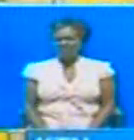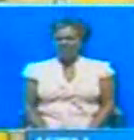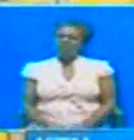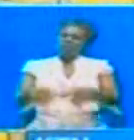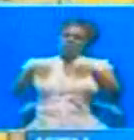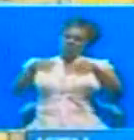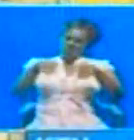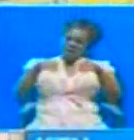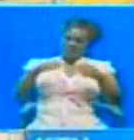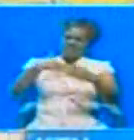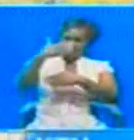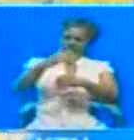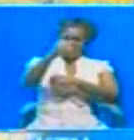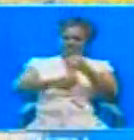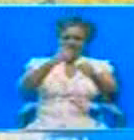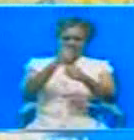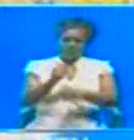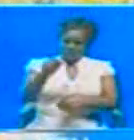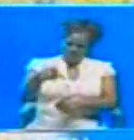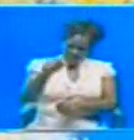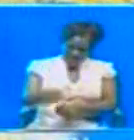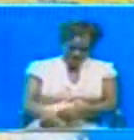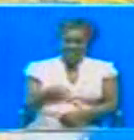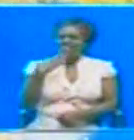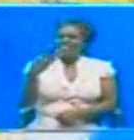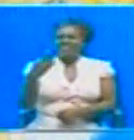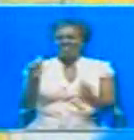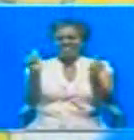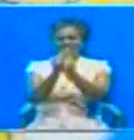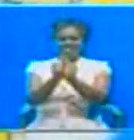kusubiri hadi mwaka ujao ili kupanda mbegu ya 310.